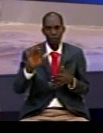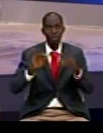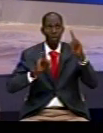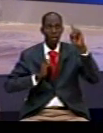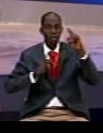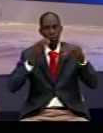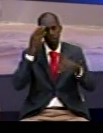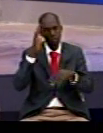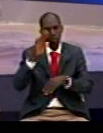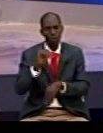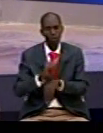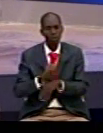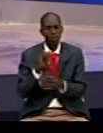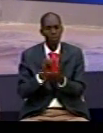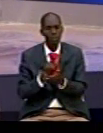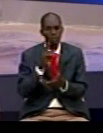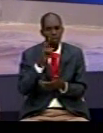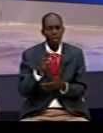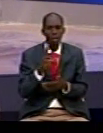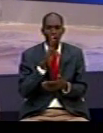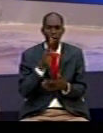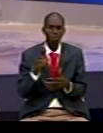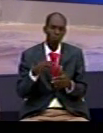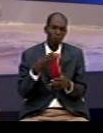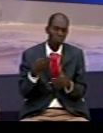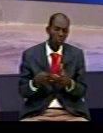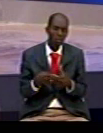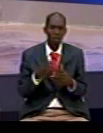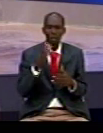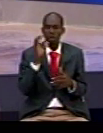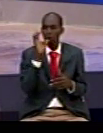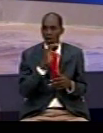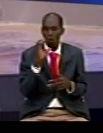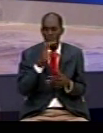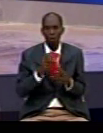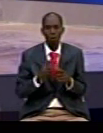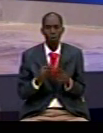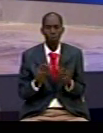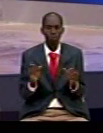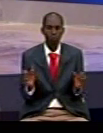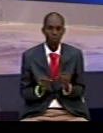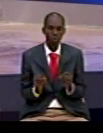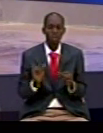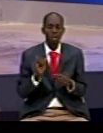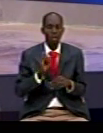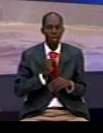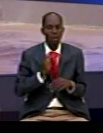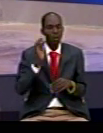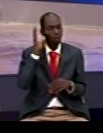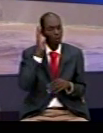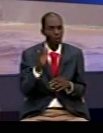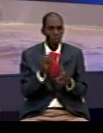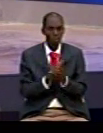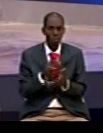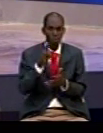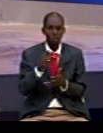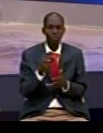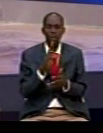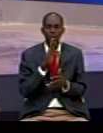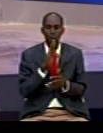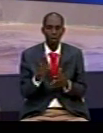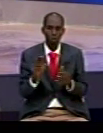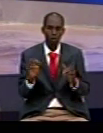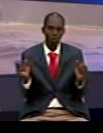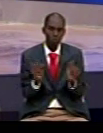that thou art neither cold nor hot. I would thou wert cold